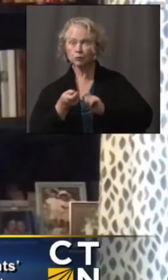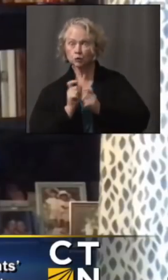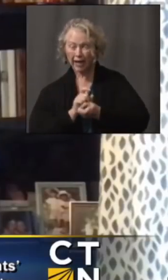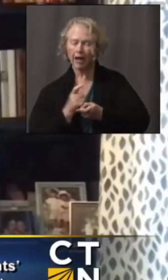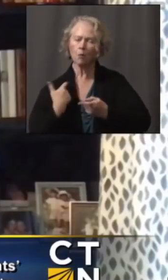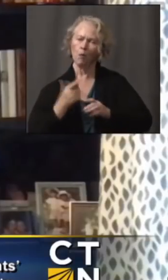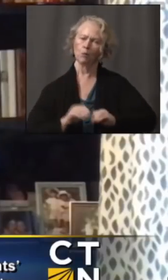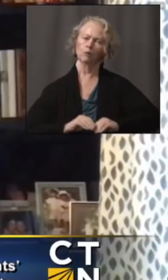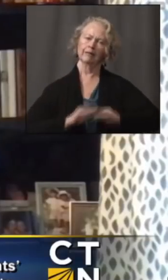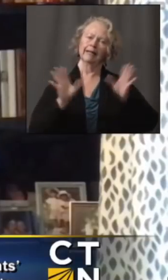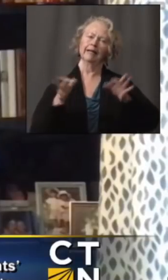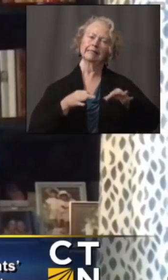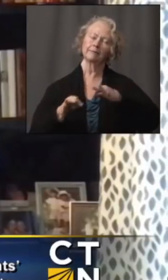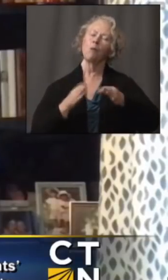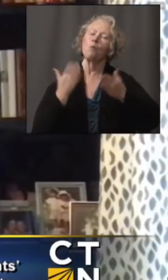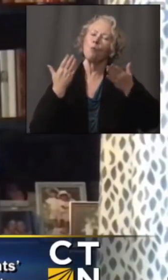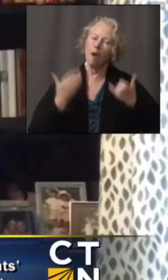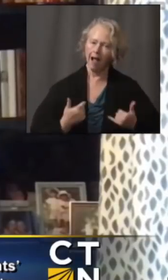going forward.